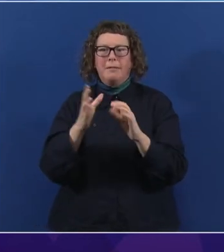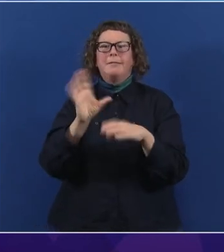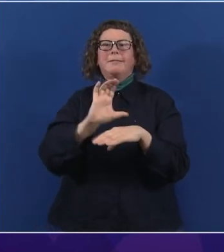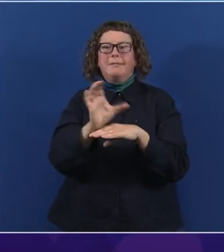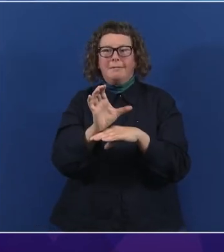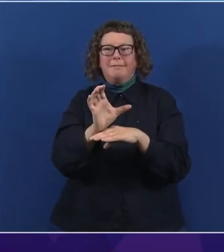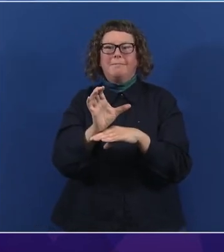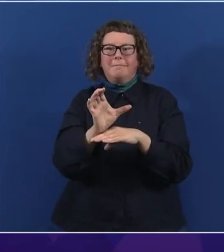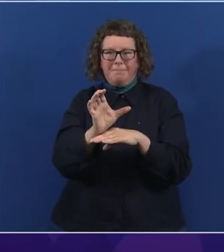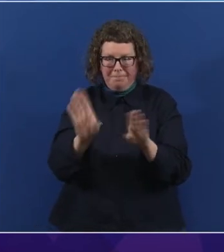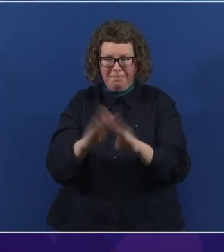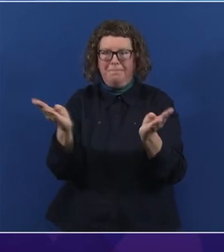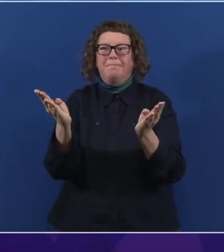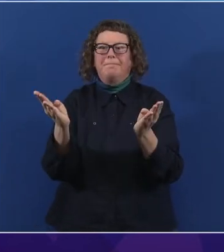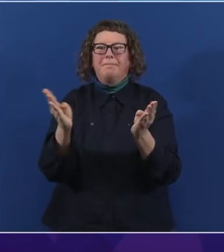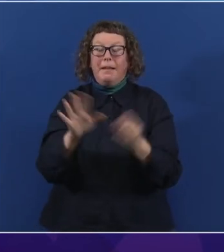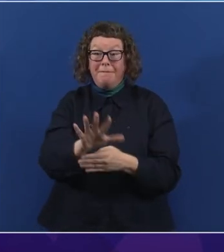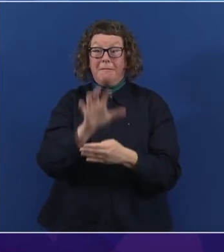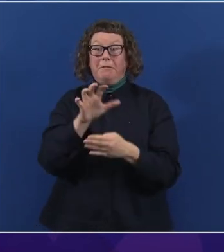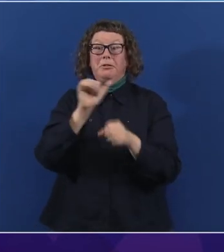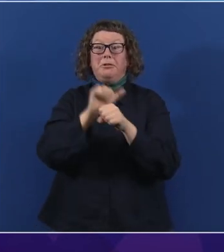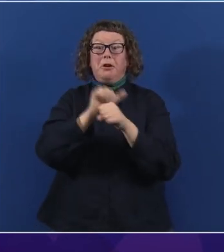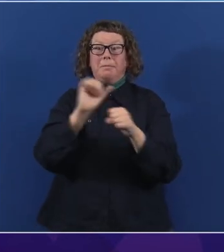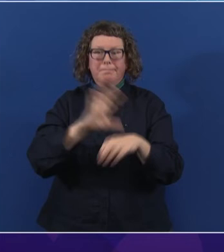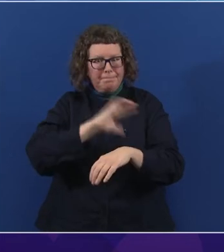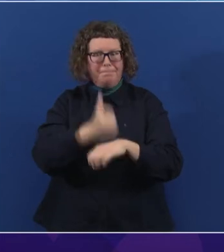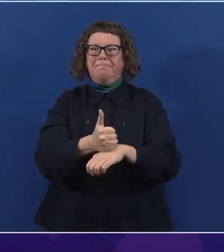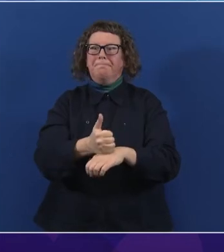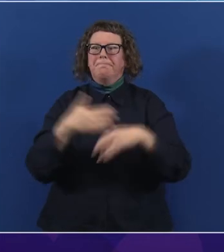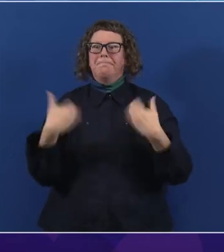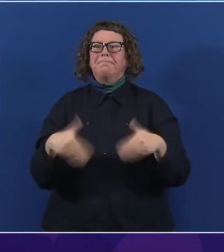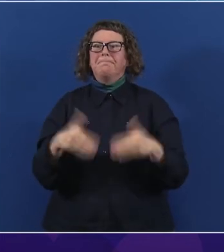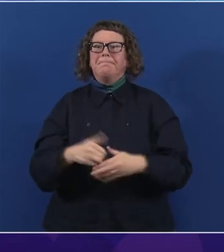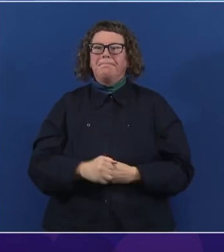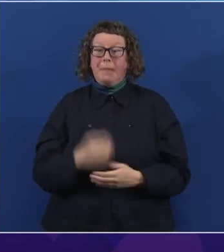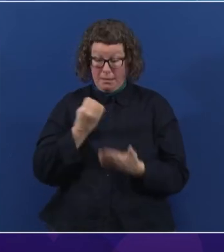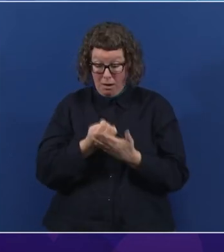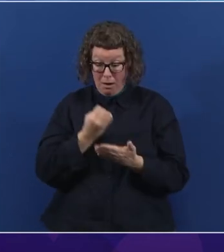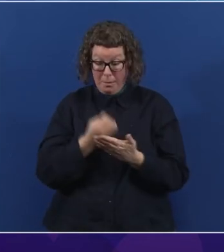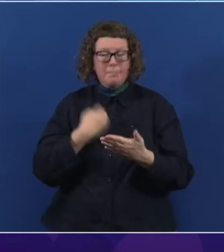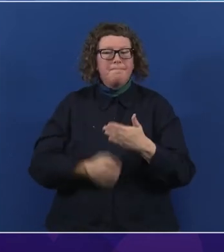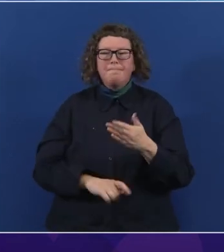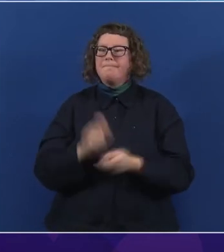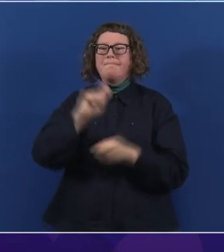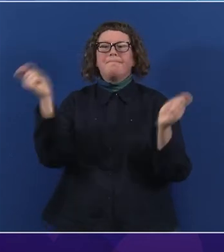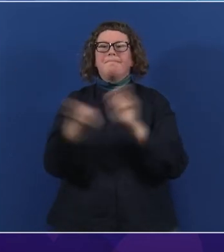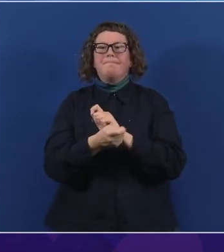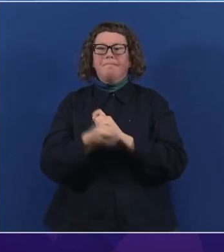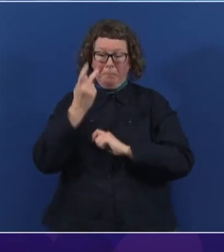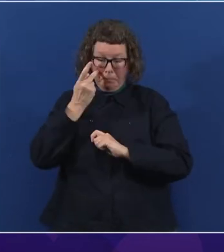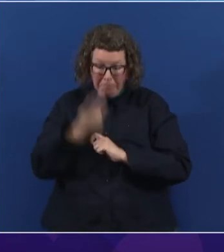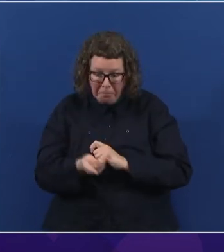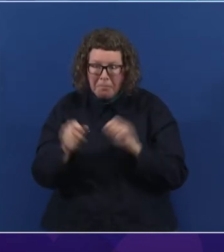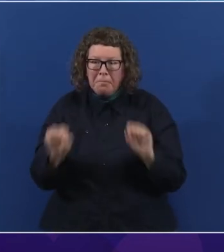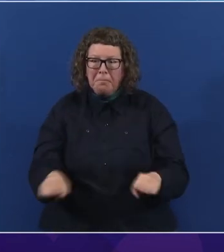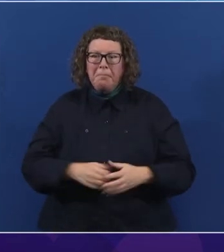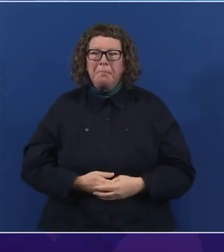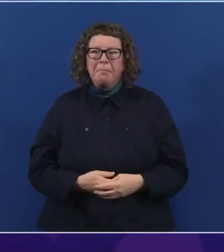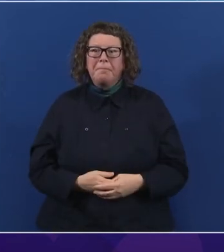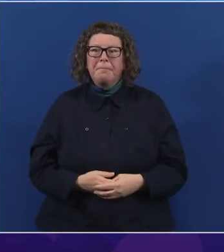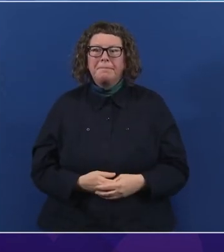new technology jobs. So our economy is being rebuilt and reshaped right in front of our